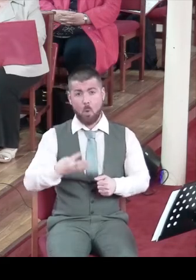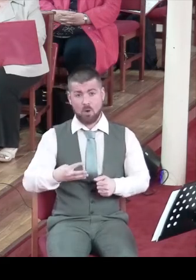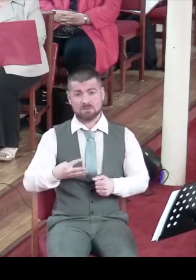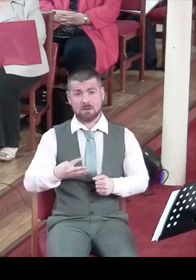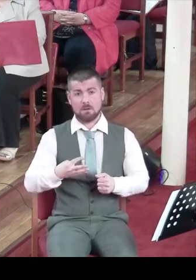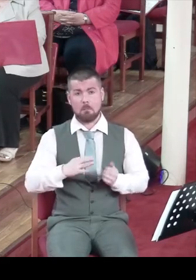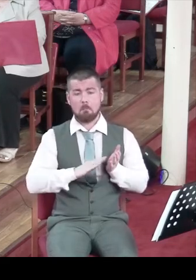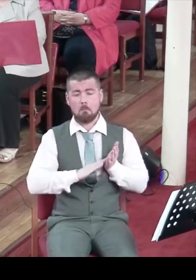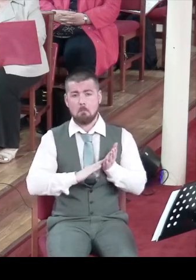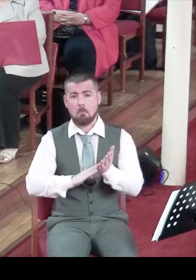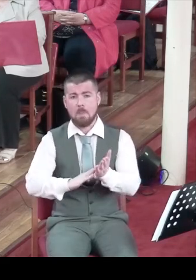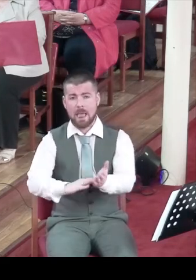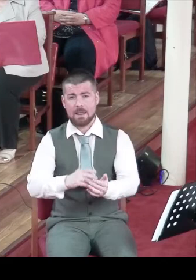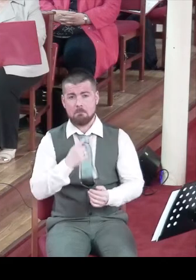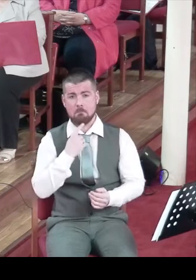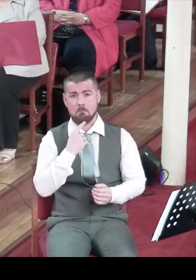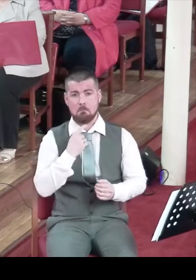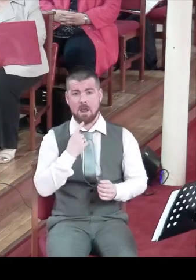£750,000.